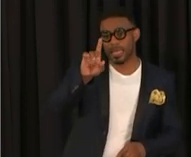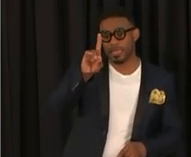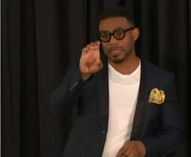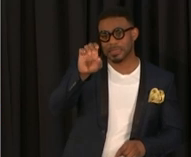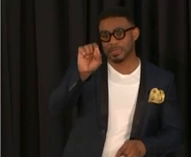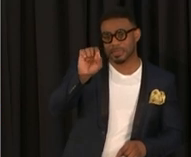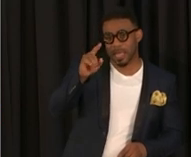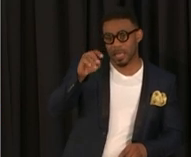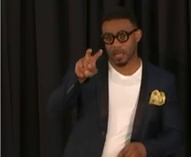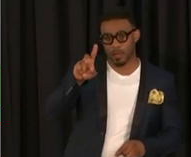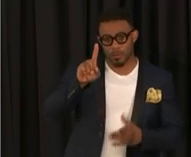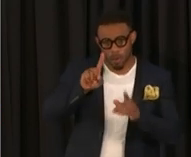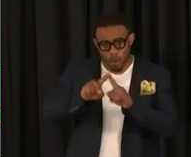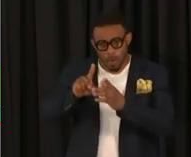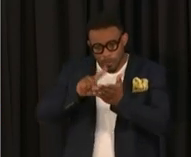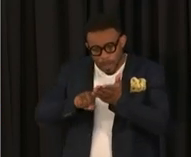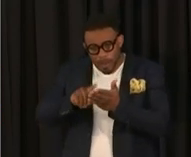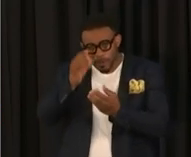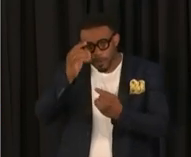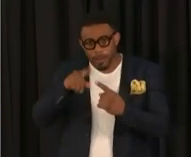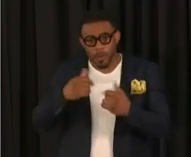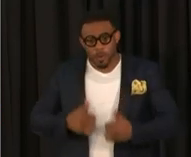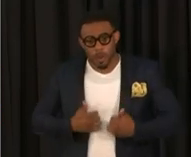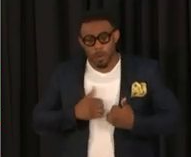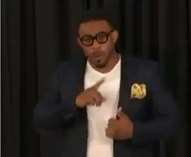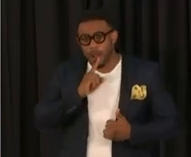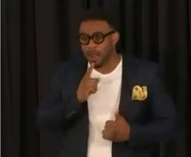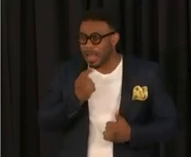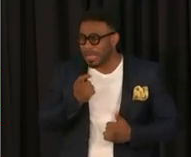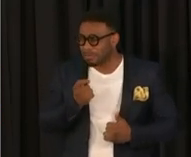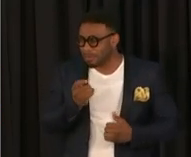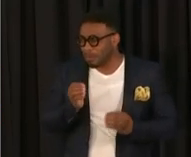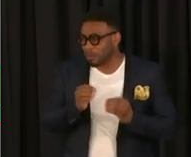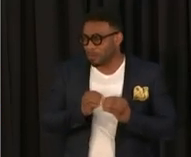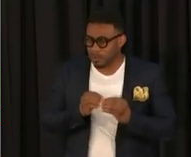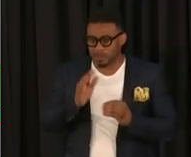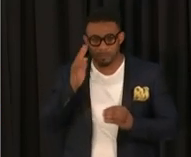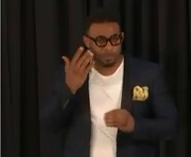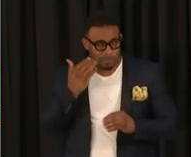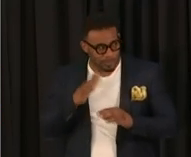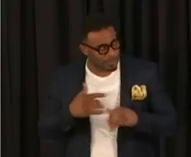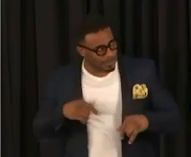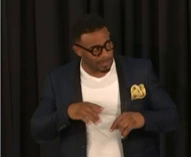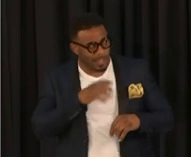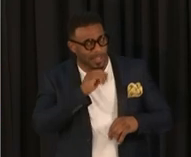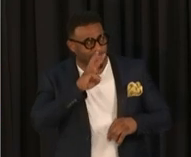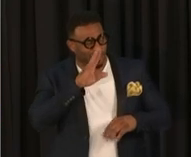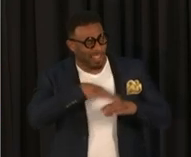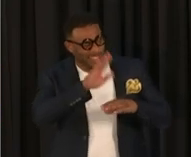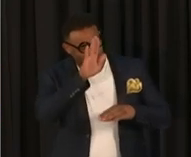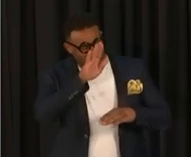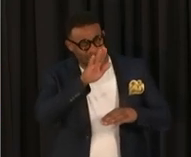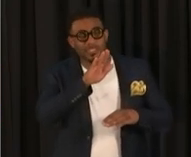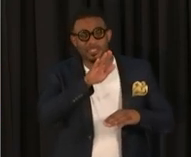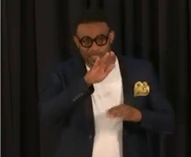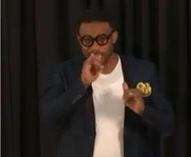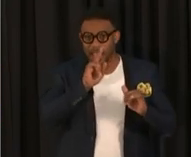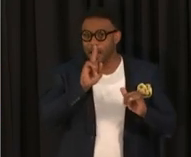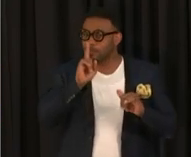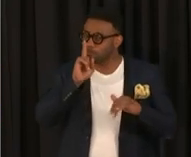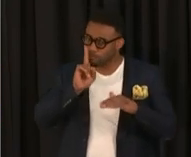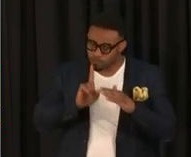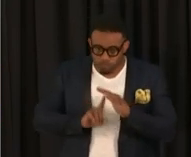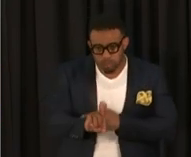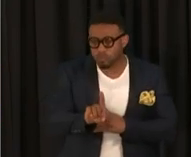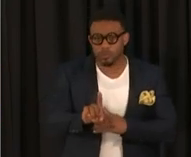can also find out information about residents who are a little bit more seasoned than the rest of us, 65 years and older, who can